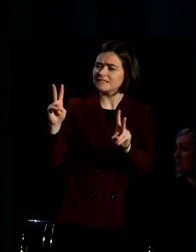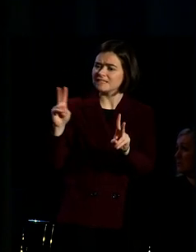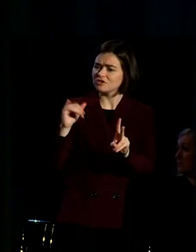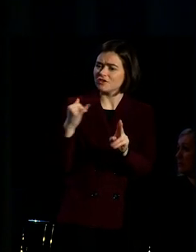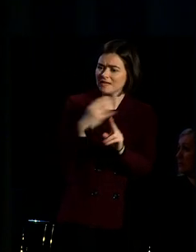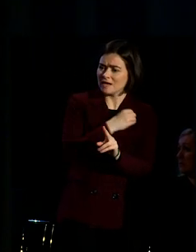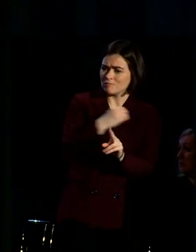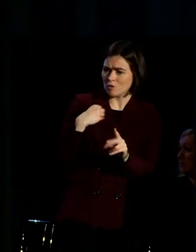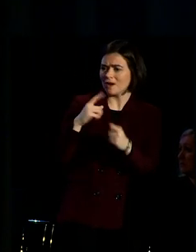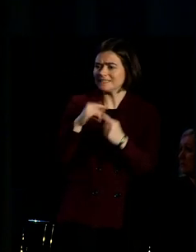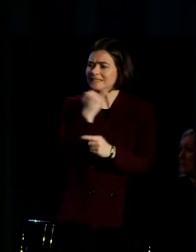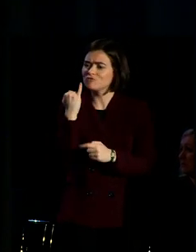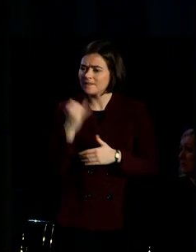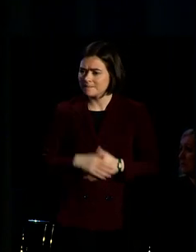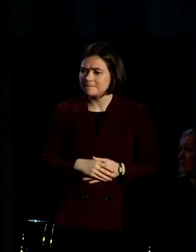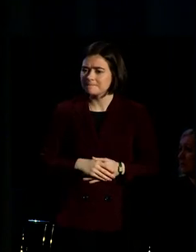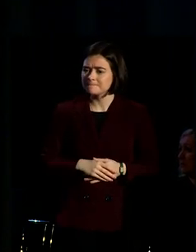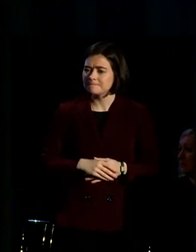in Israel, in Poland.